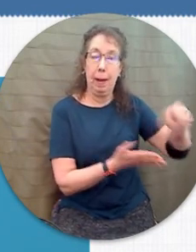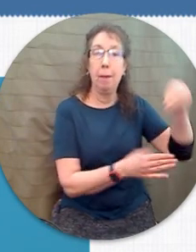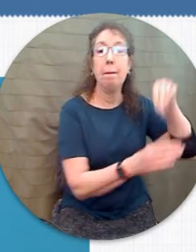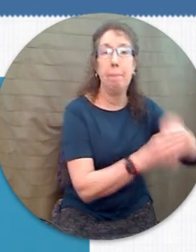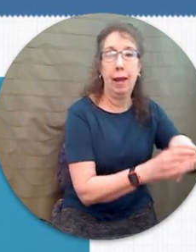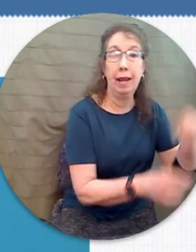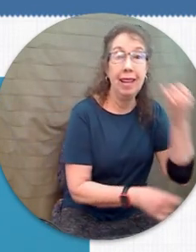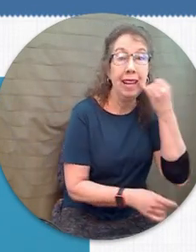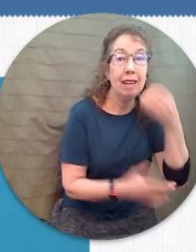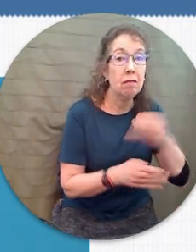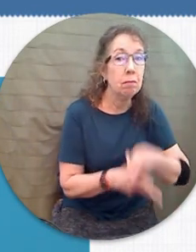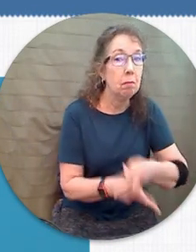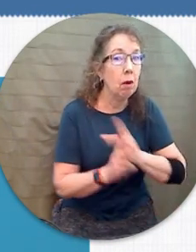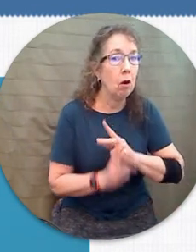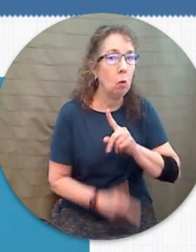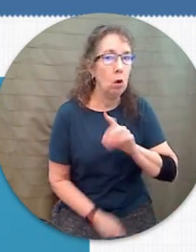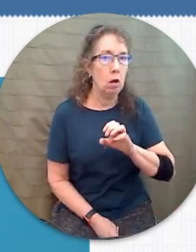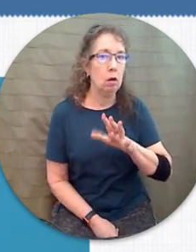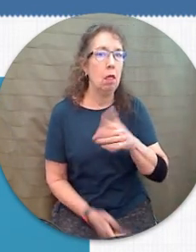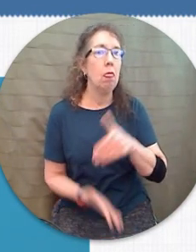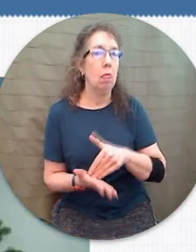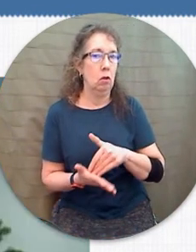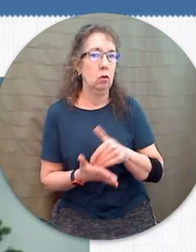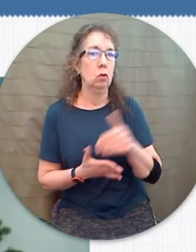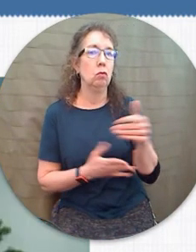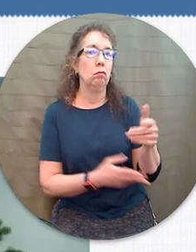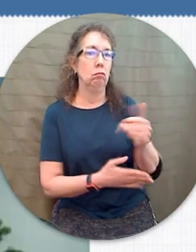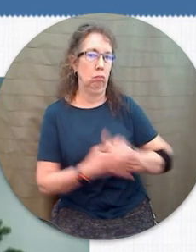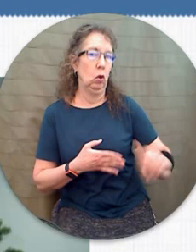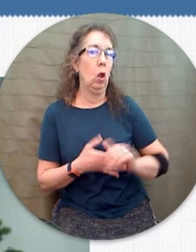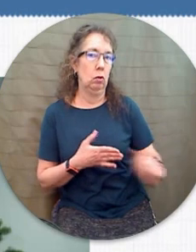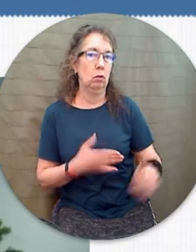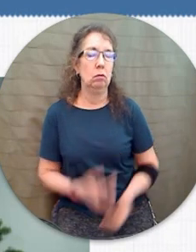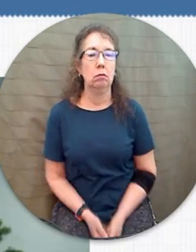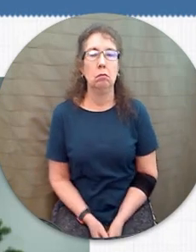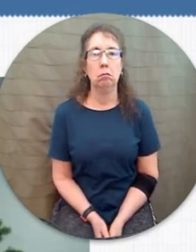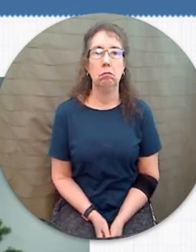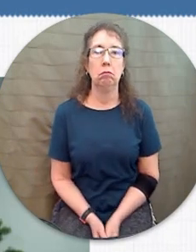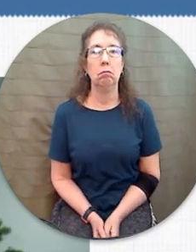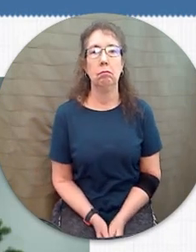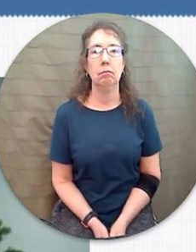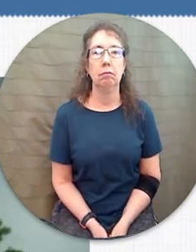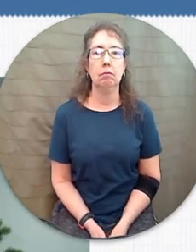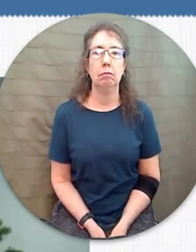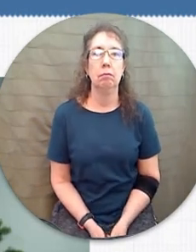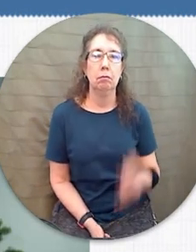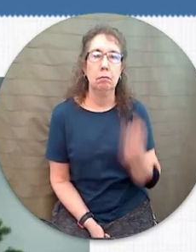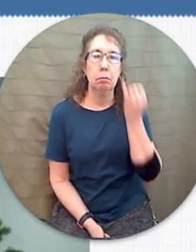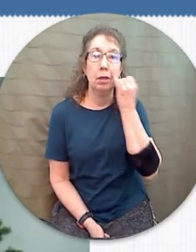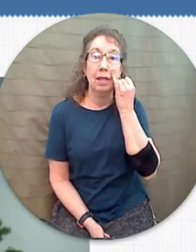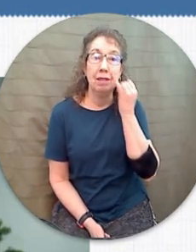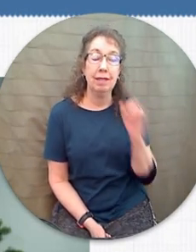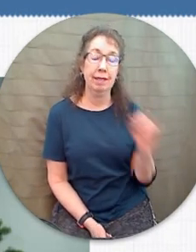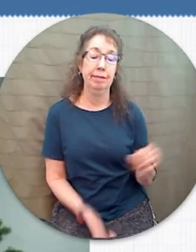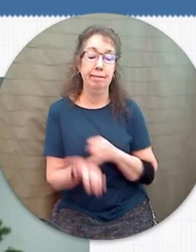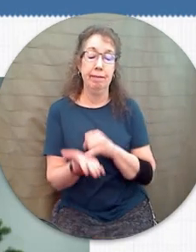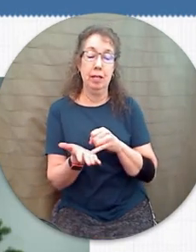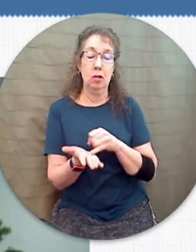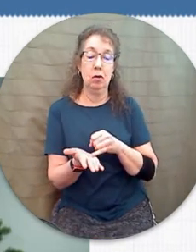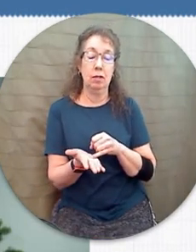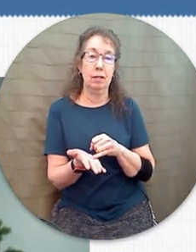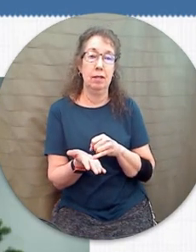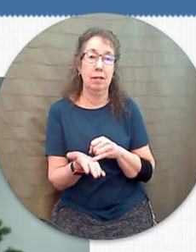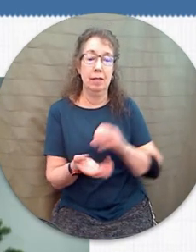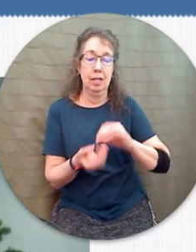borrowed $100,000. Now, if the mortgage interest rates had increased because